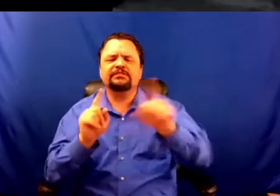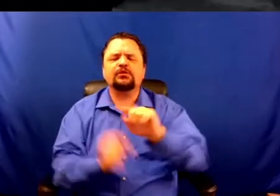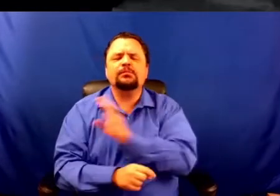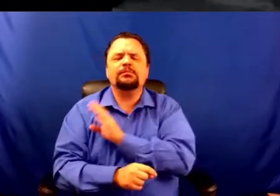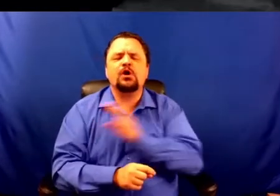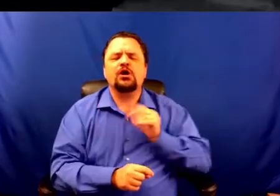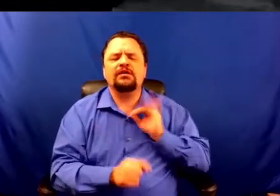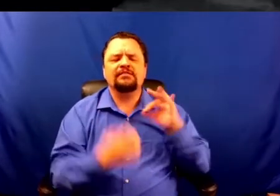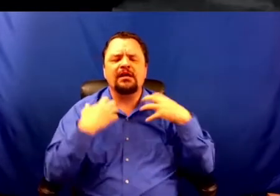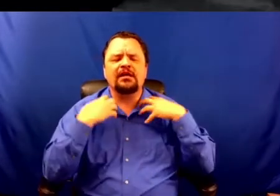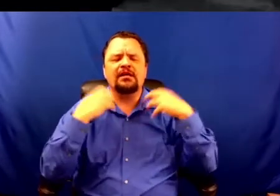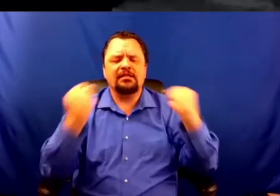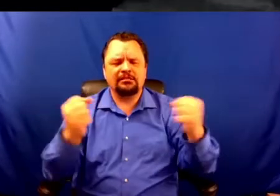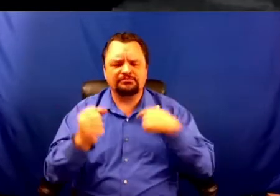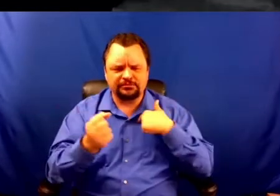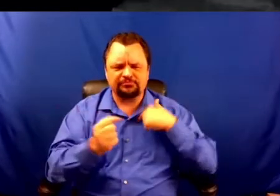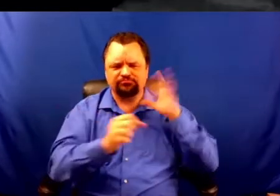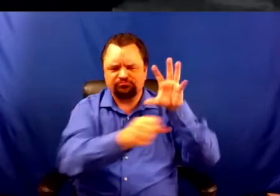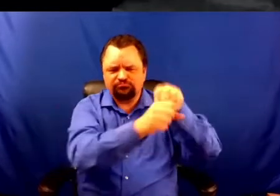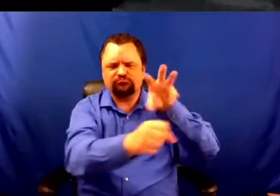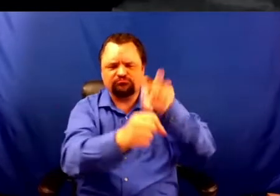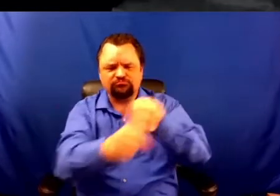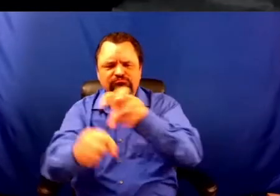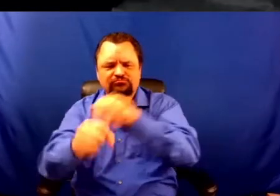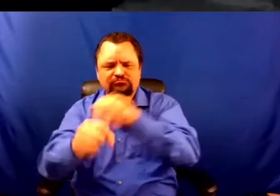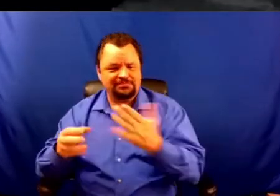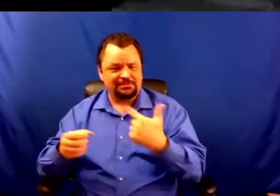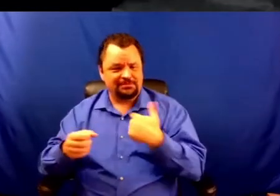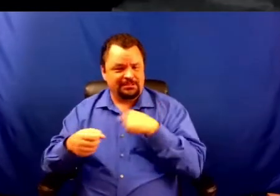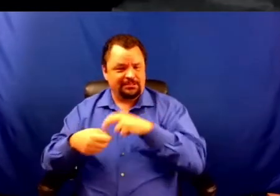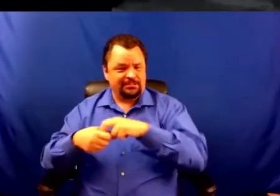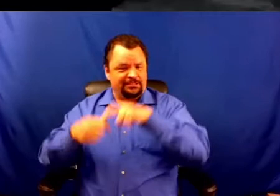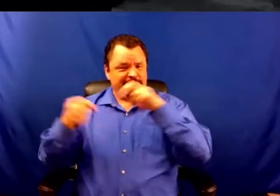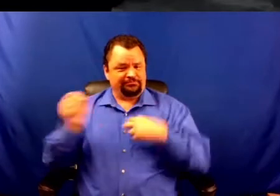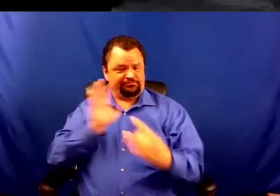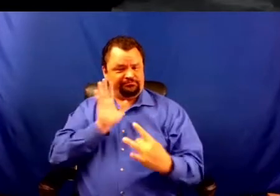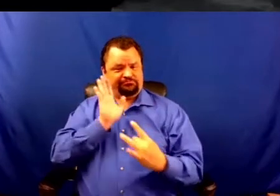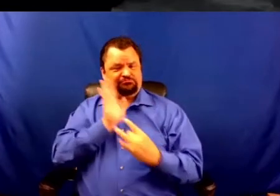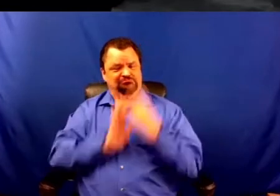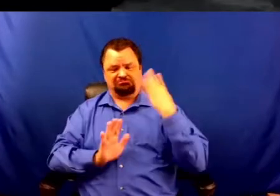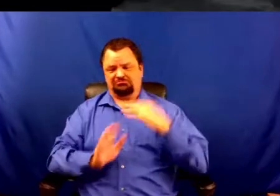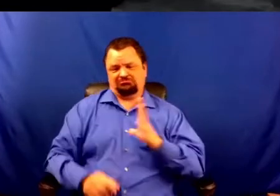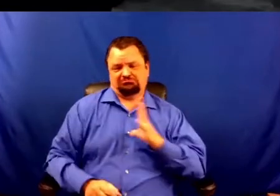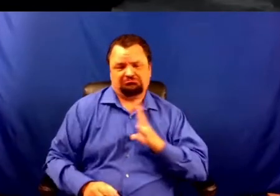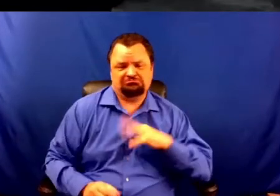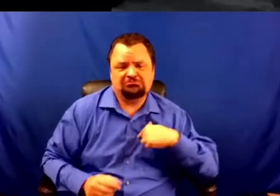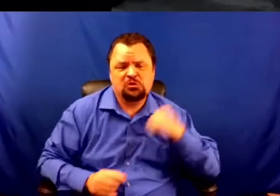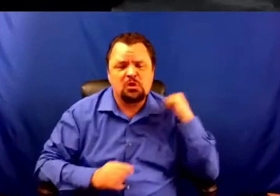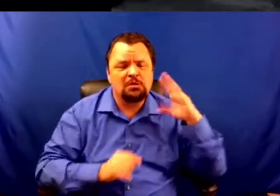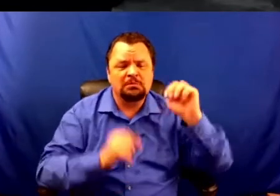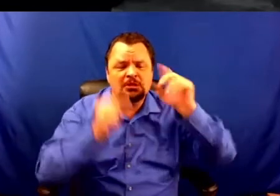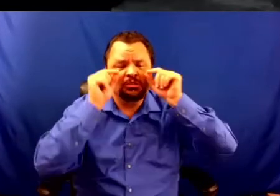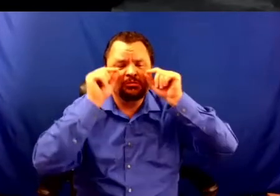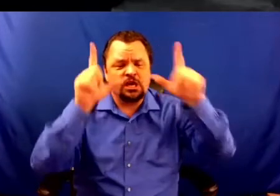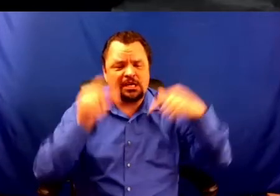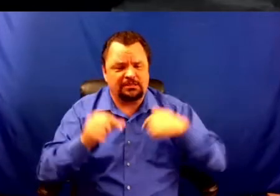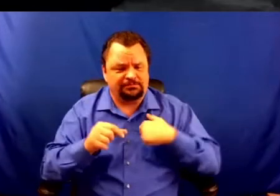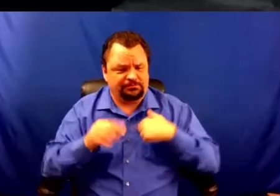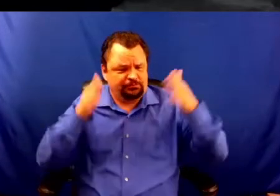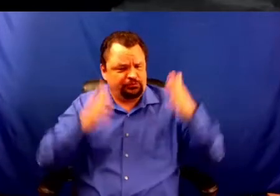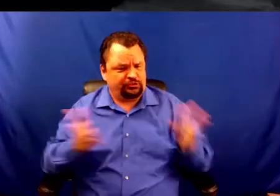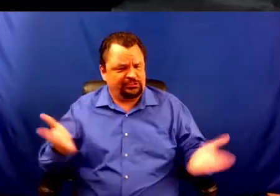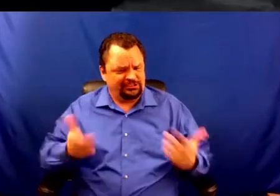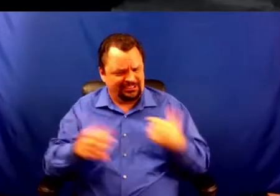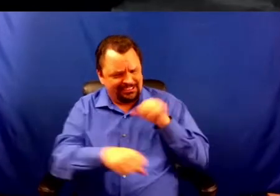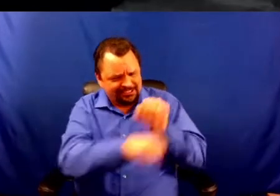But it was important to me, as I think I'm the only one here that actually works in a hospital and sees what